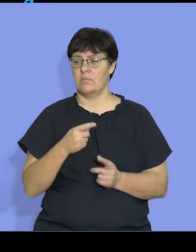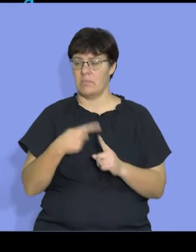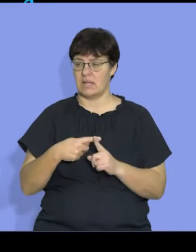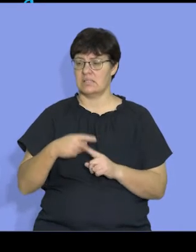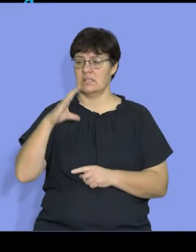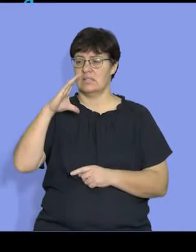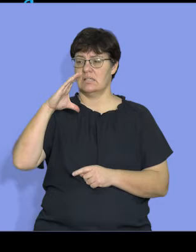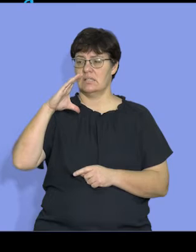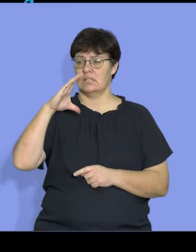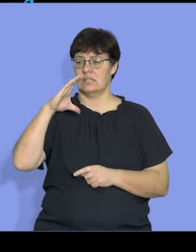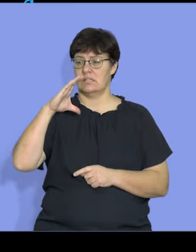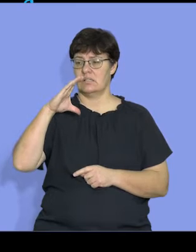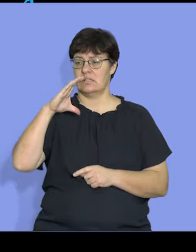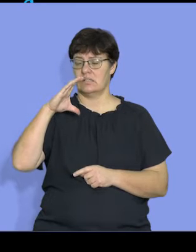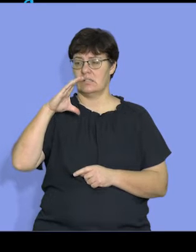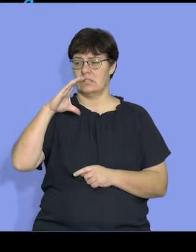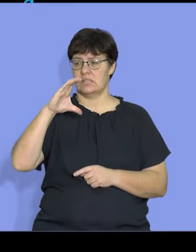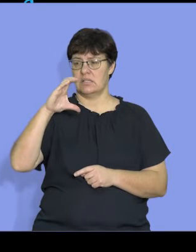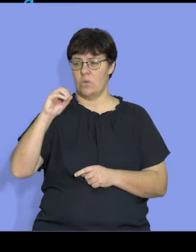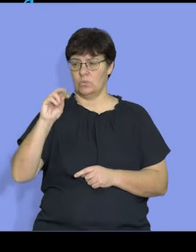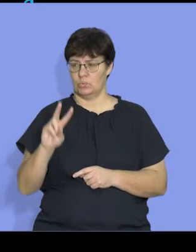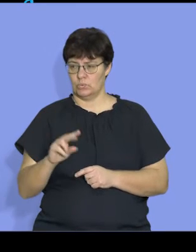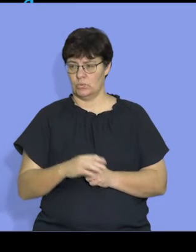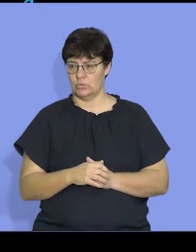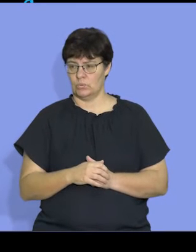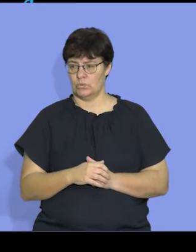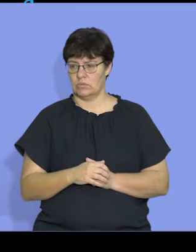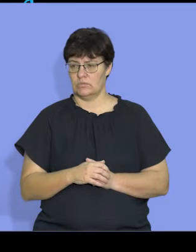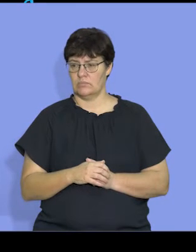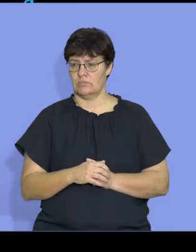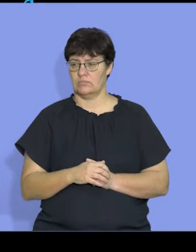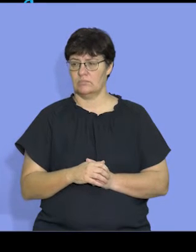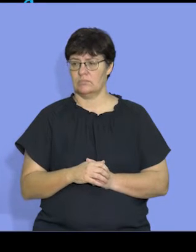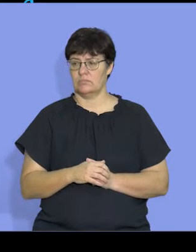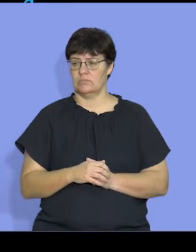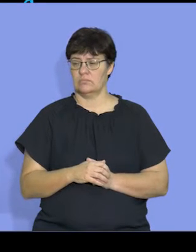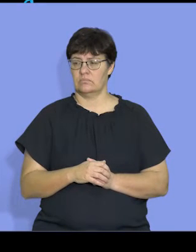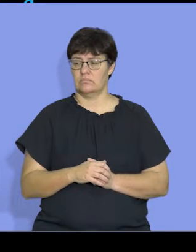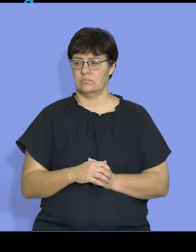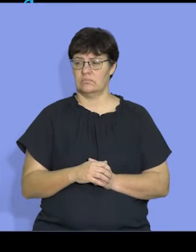dioxide, okay, carbon dioxide